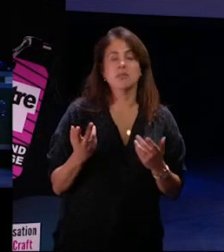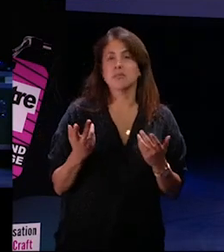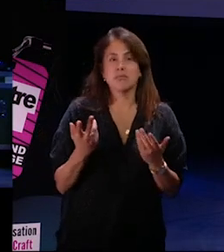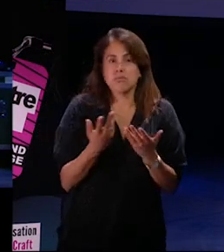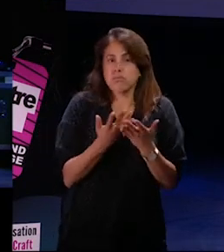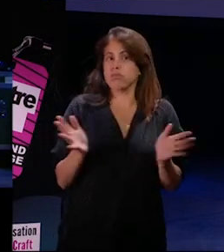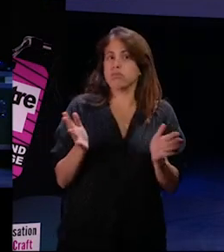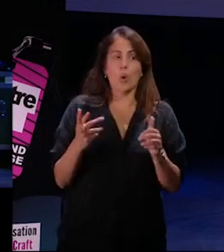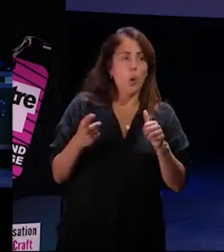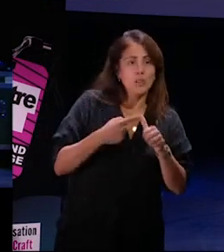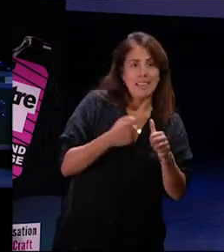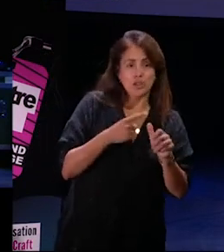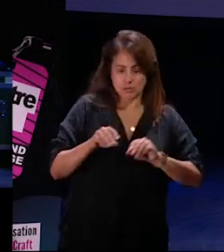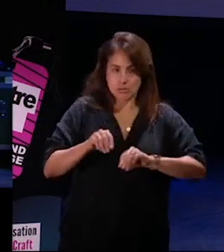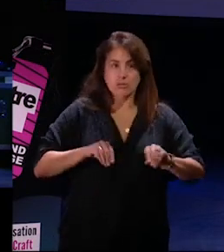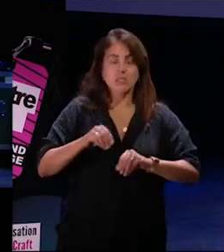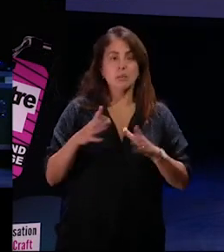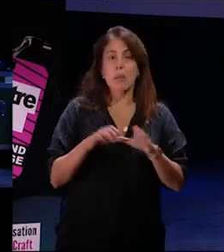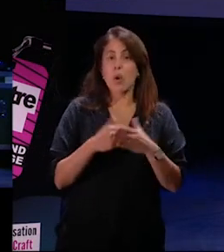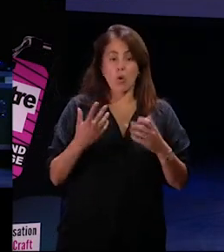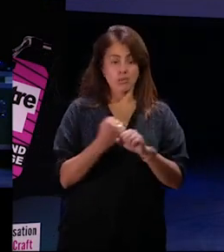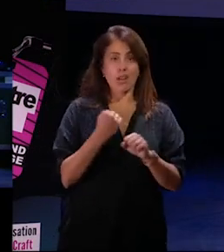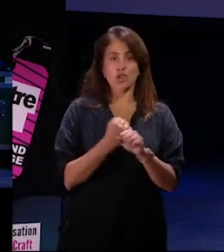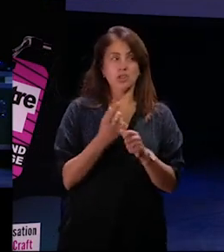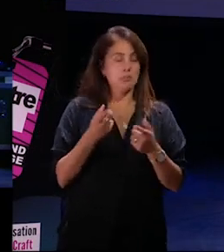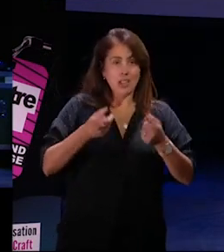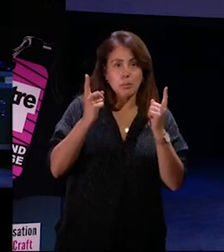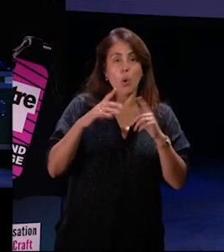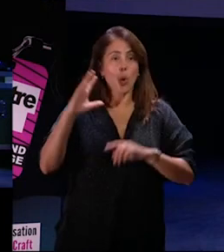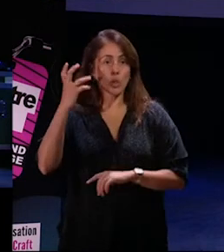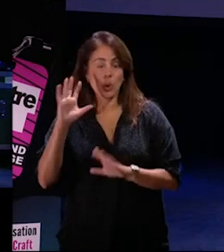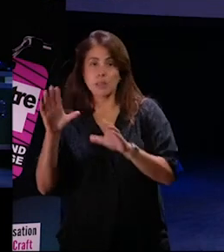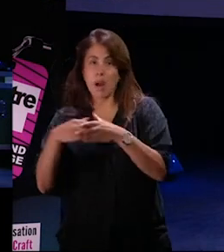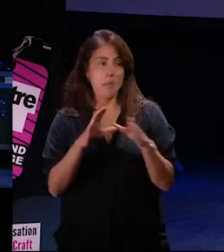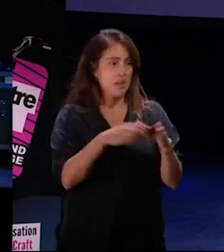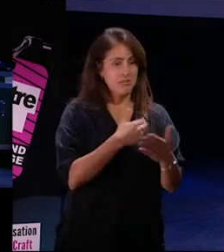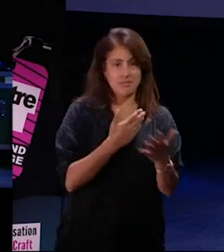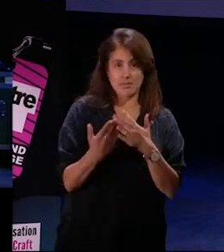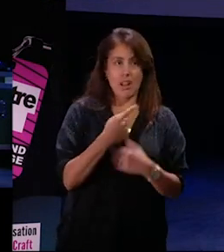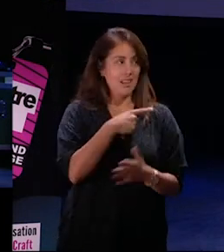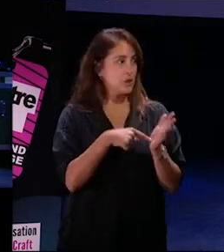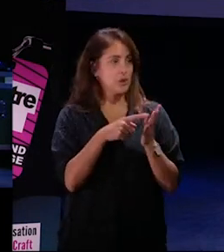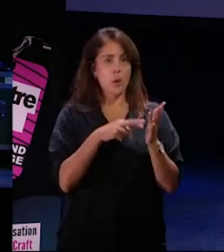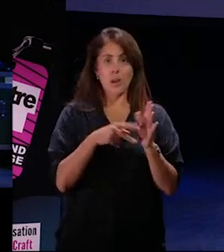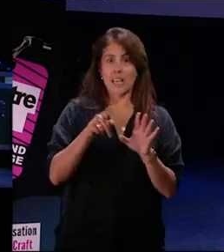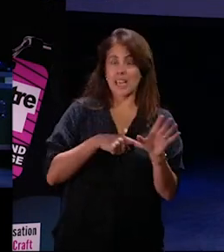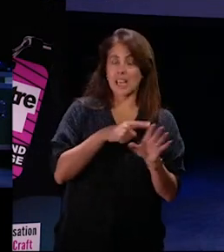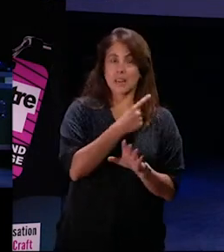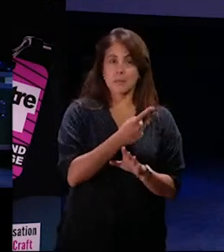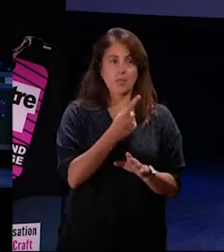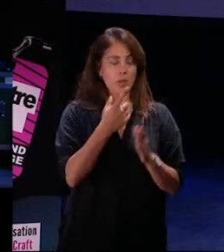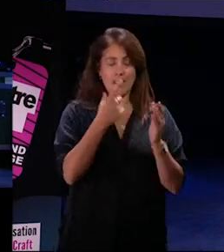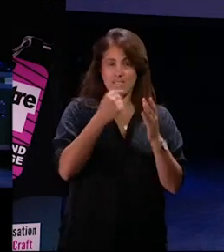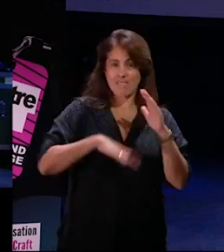whether you're in the automation department, or whether you're in the production management department or audio department, as Tony is, in terms of being able to do full